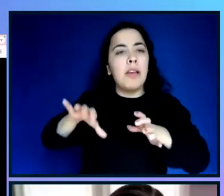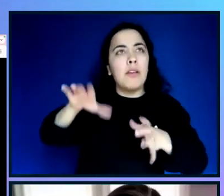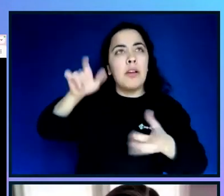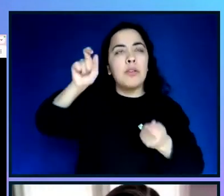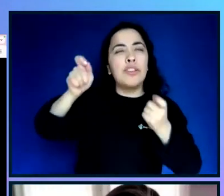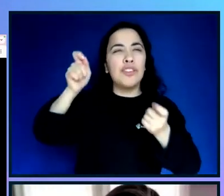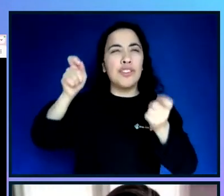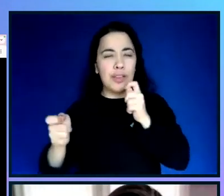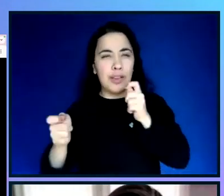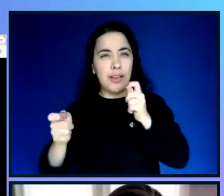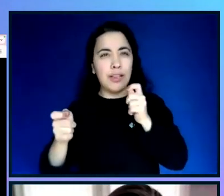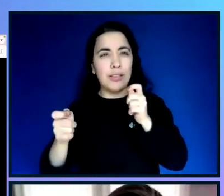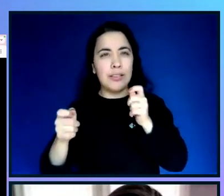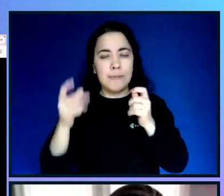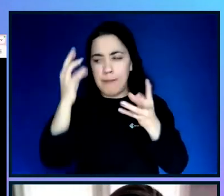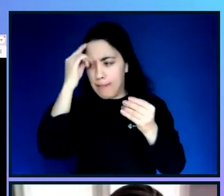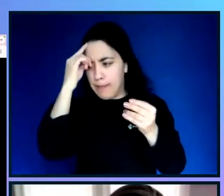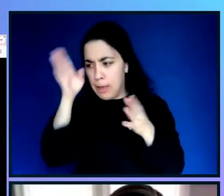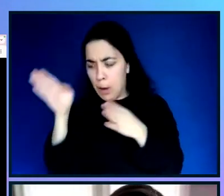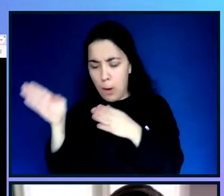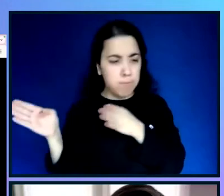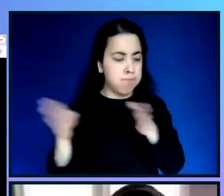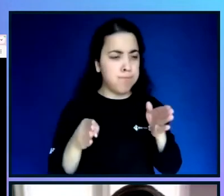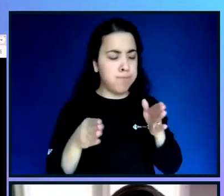shifting left in our work.